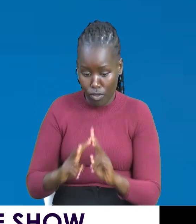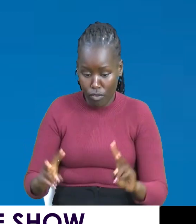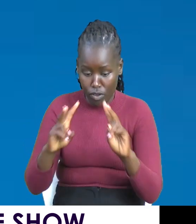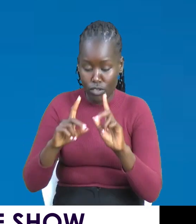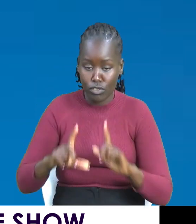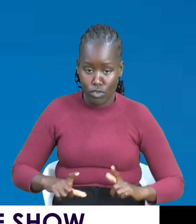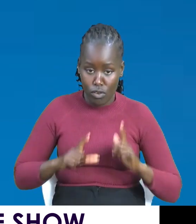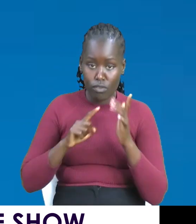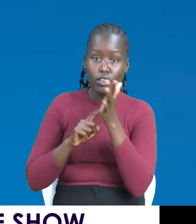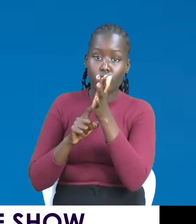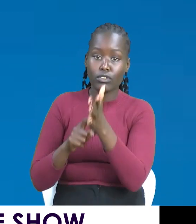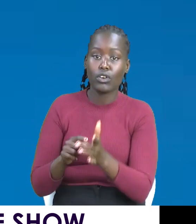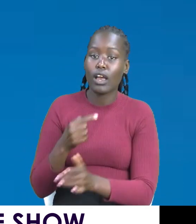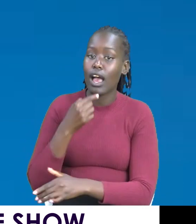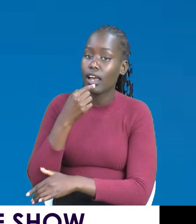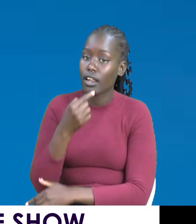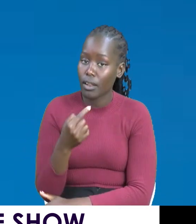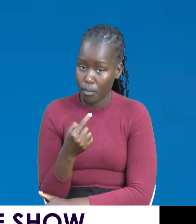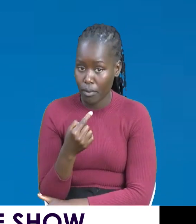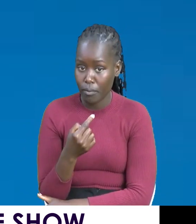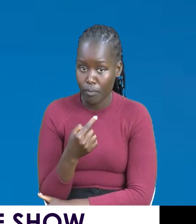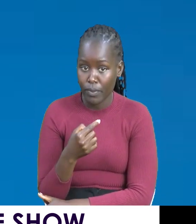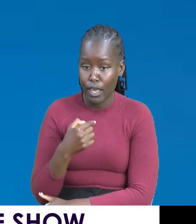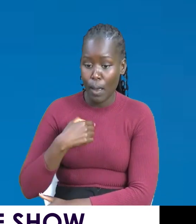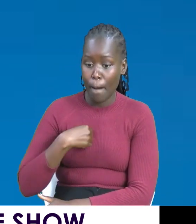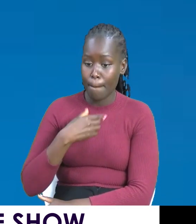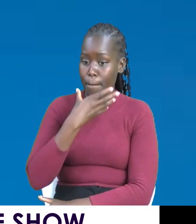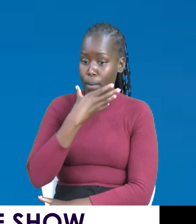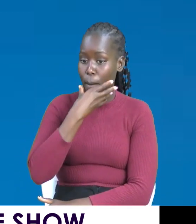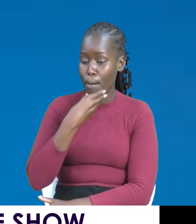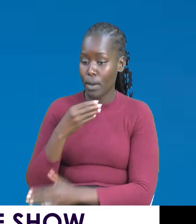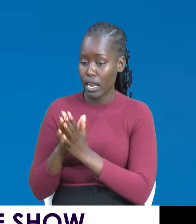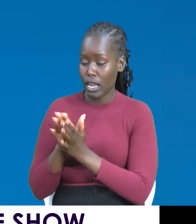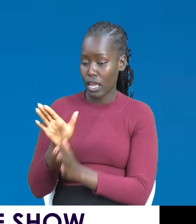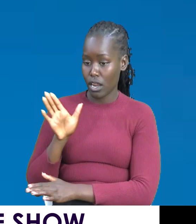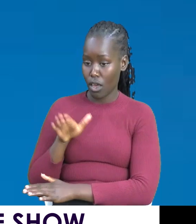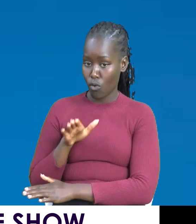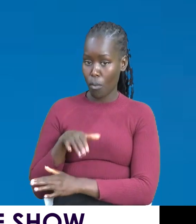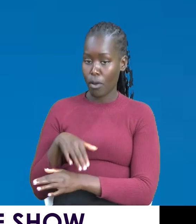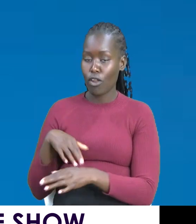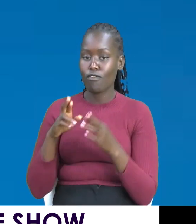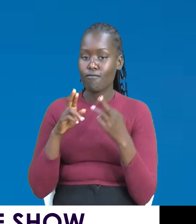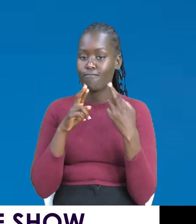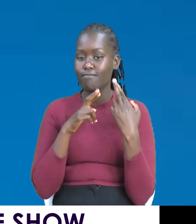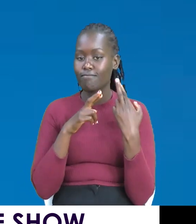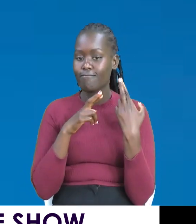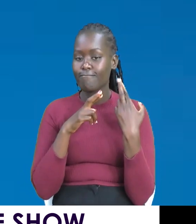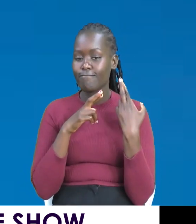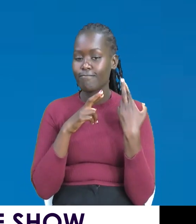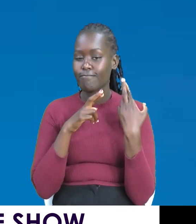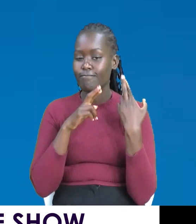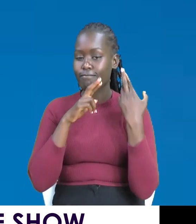Life show told me I am a man and a woman of purpose.